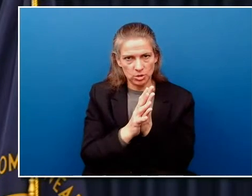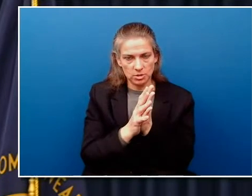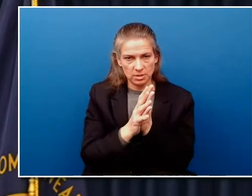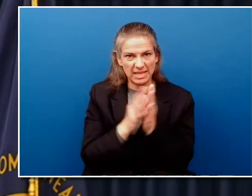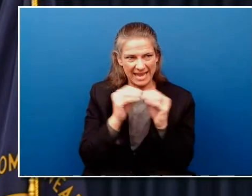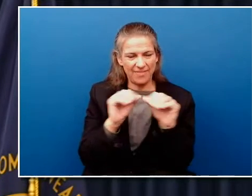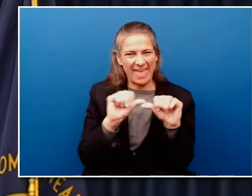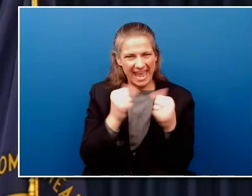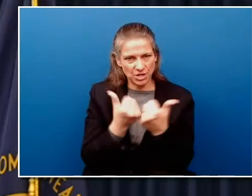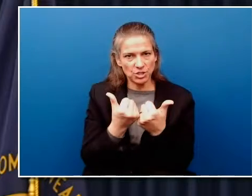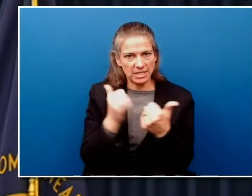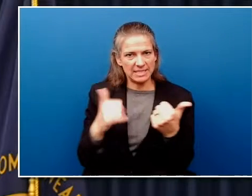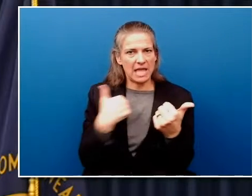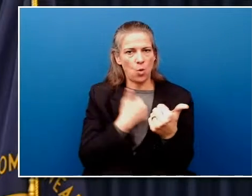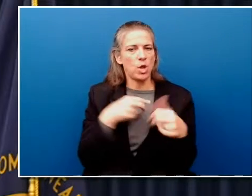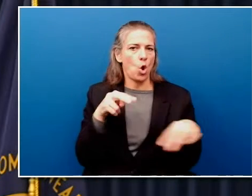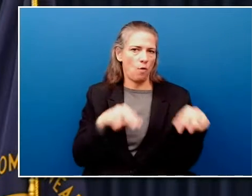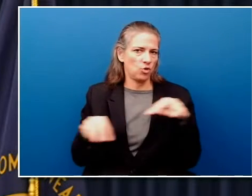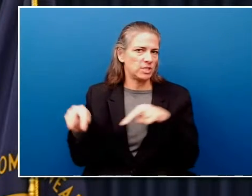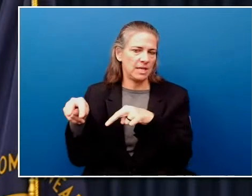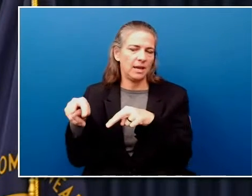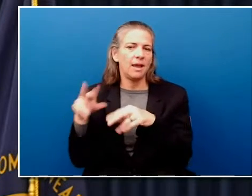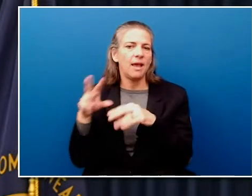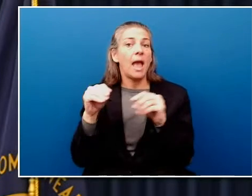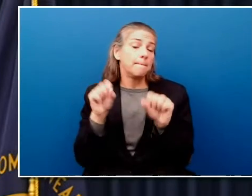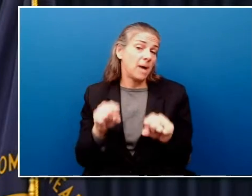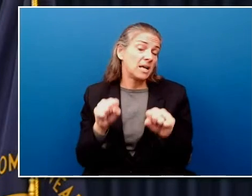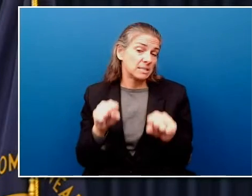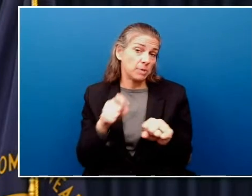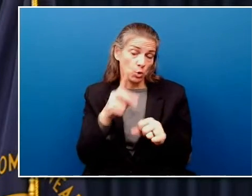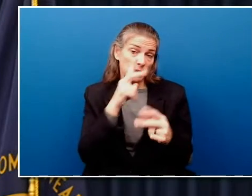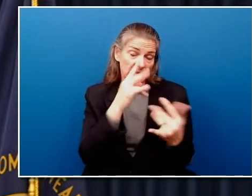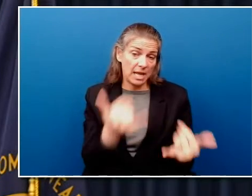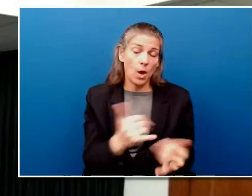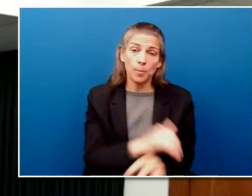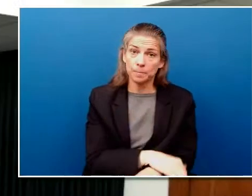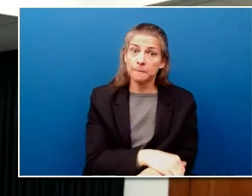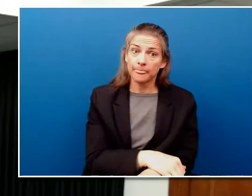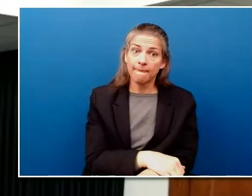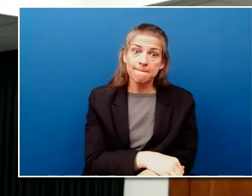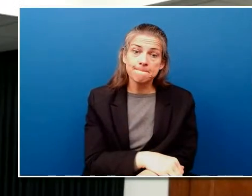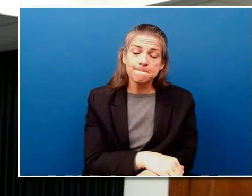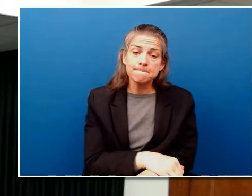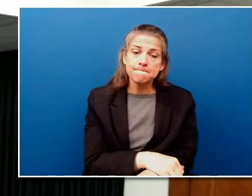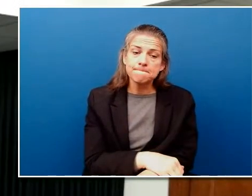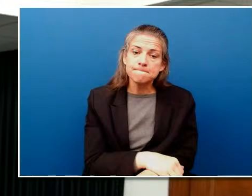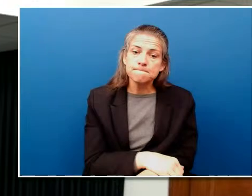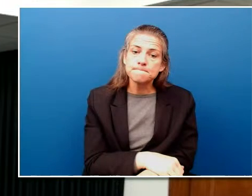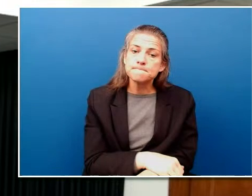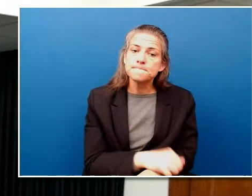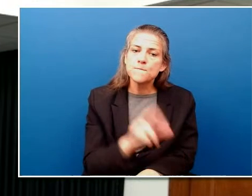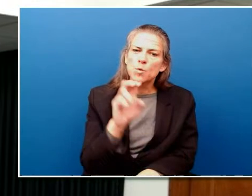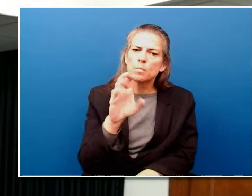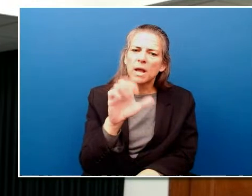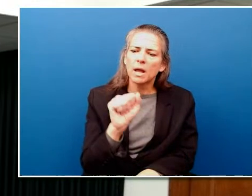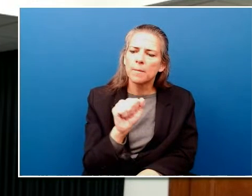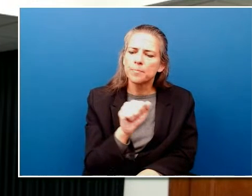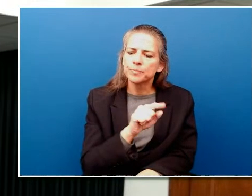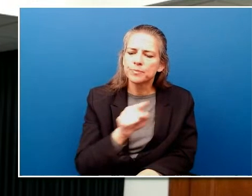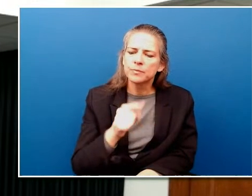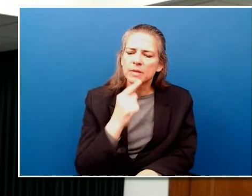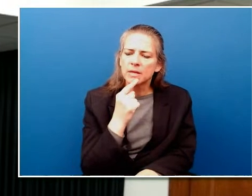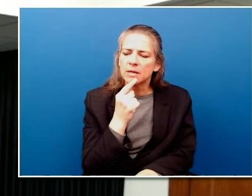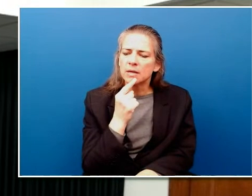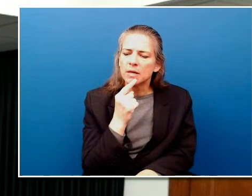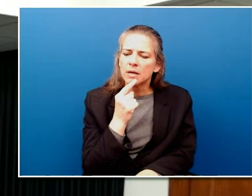that we oversee, than possibly you see today. Rebecca Grapevine. Yes, separation or balance